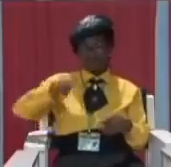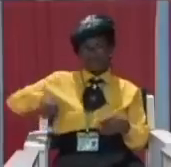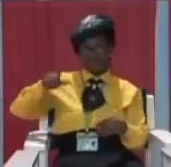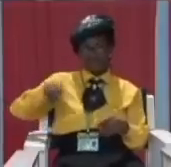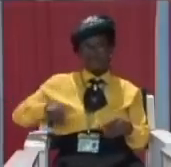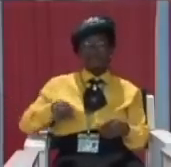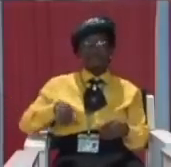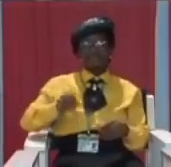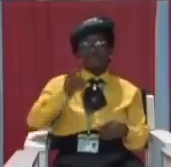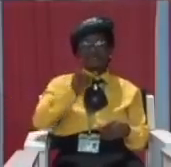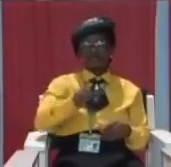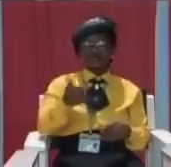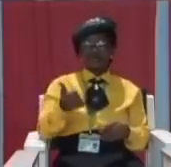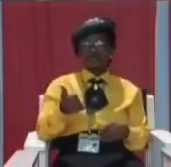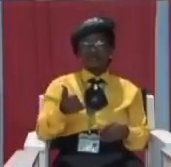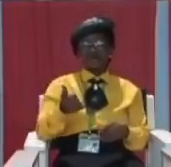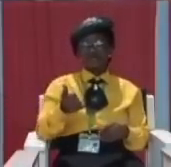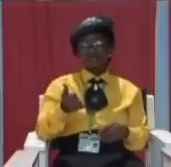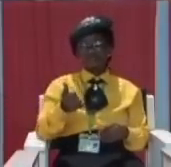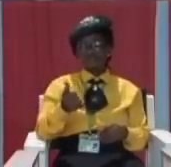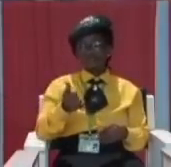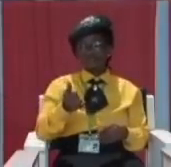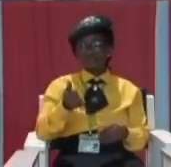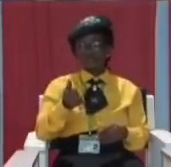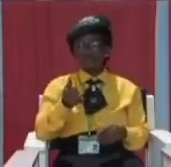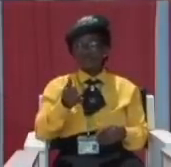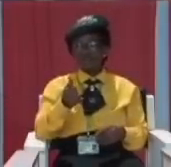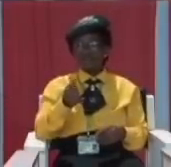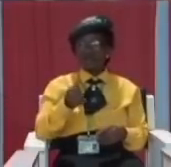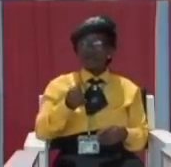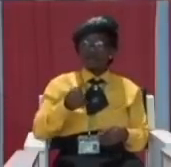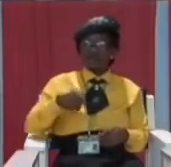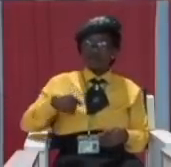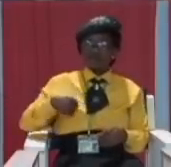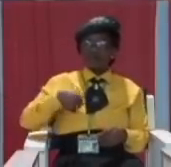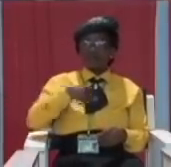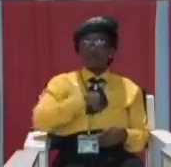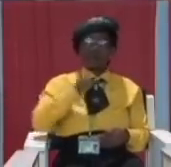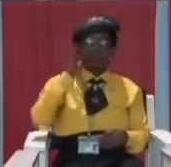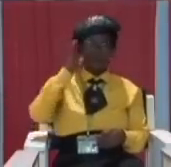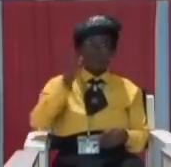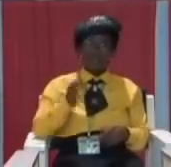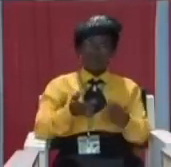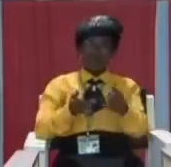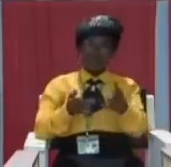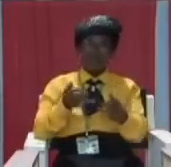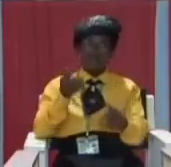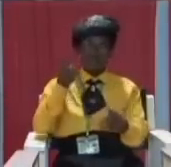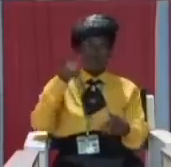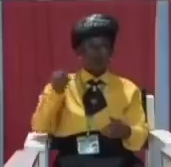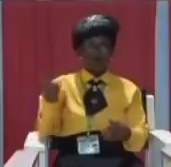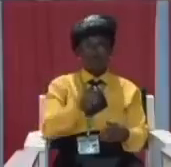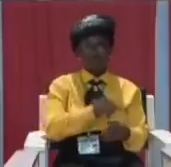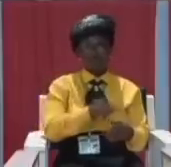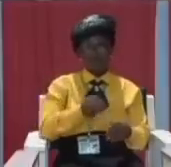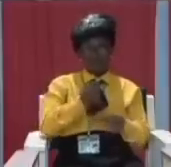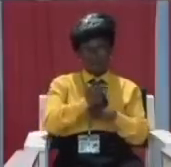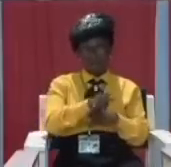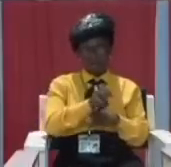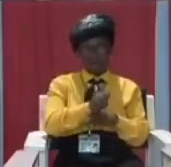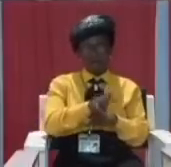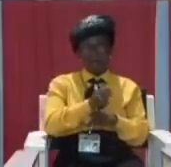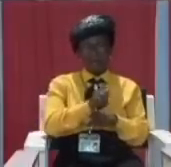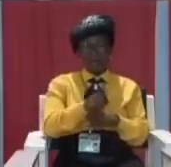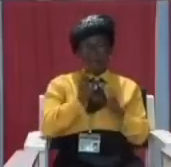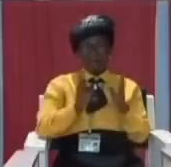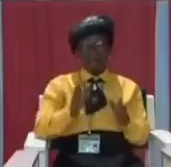The rest of us, we will wait for you. You have to, the counselors will have to attend to you first